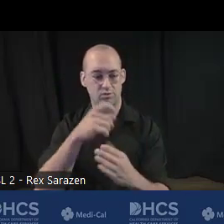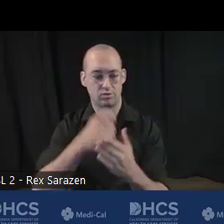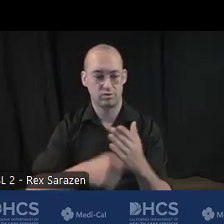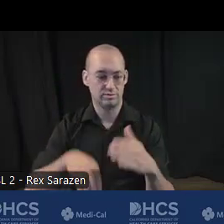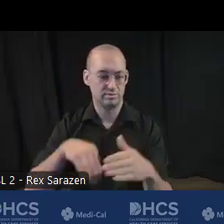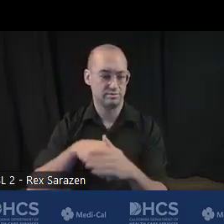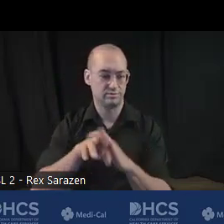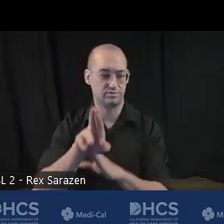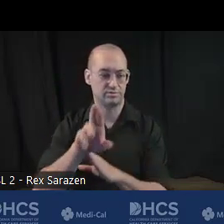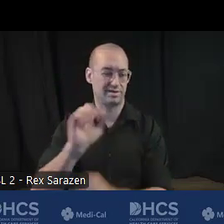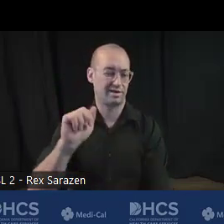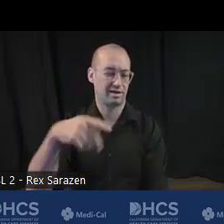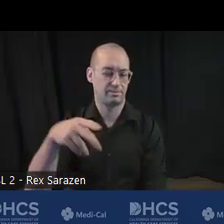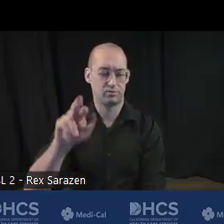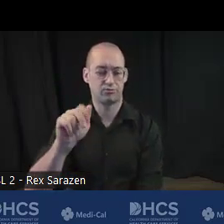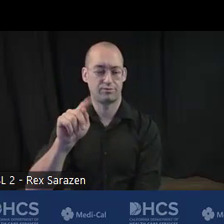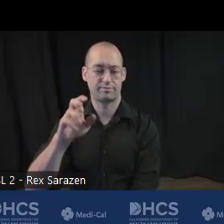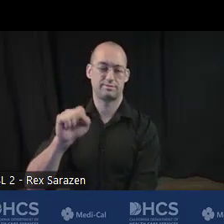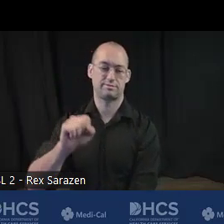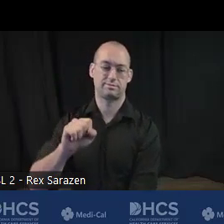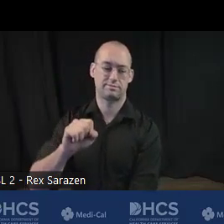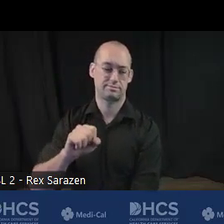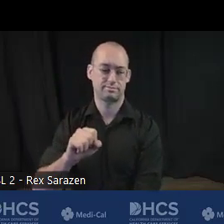plans. Next slide.